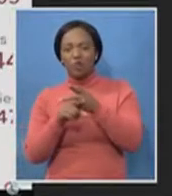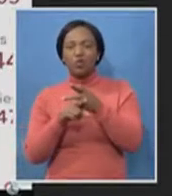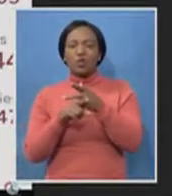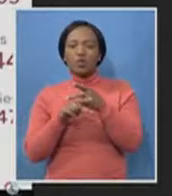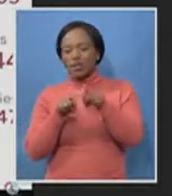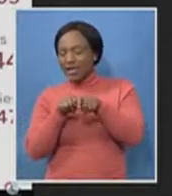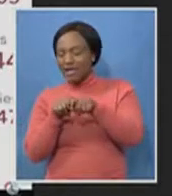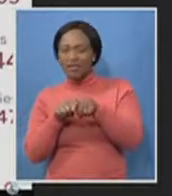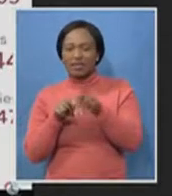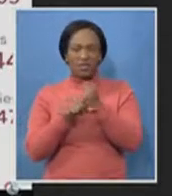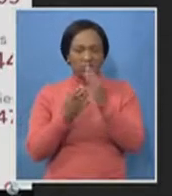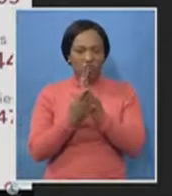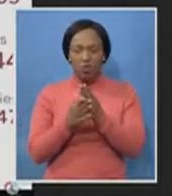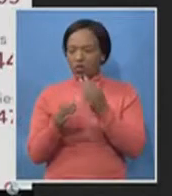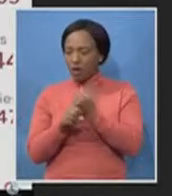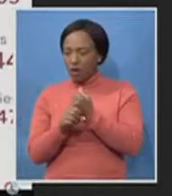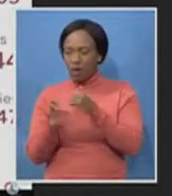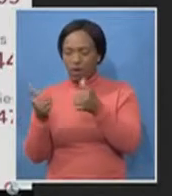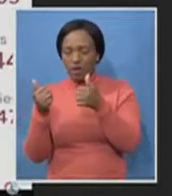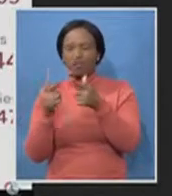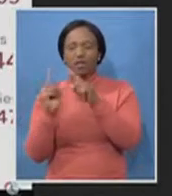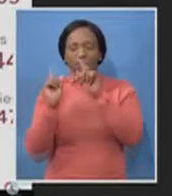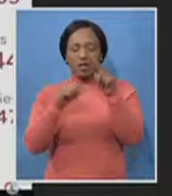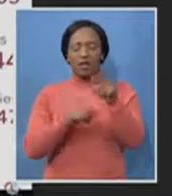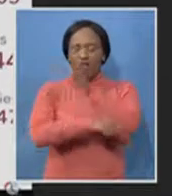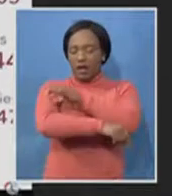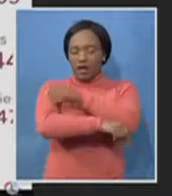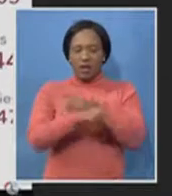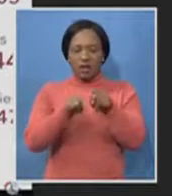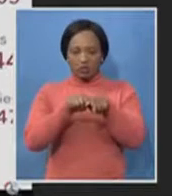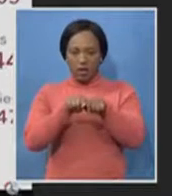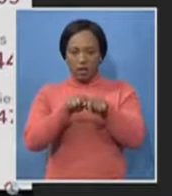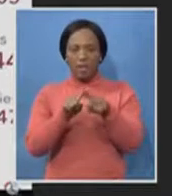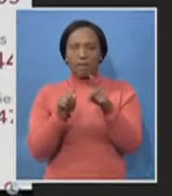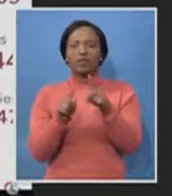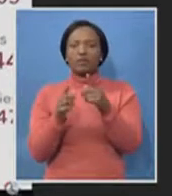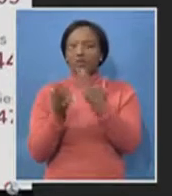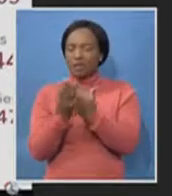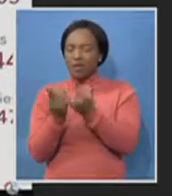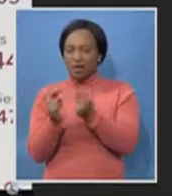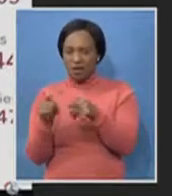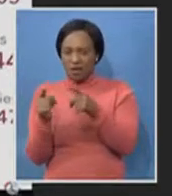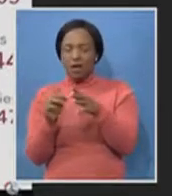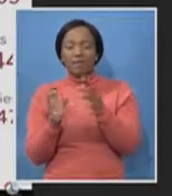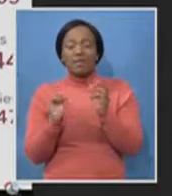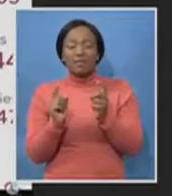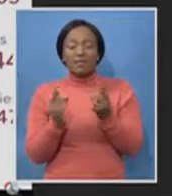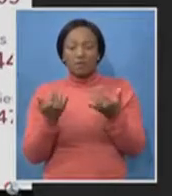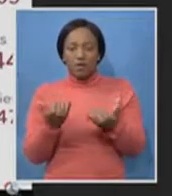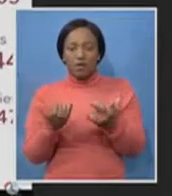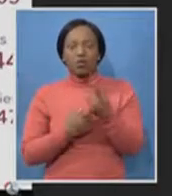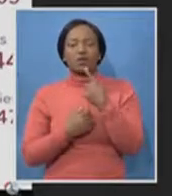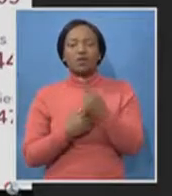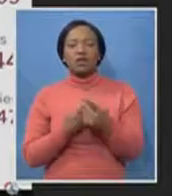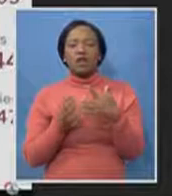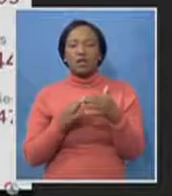take it to clinical trials. I think that is something that can be done, but in an emergency, we are saying any vaccine that is promising anywhere